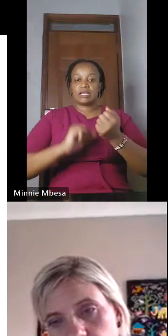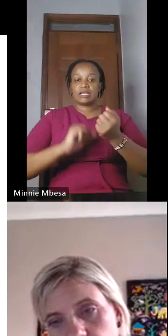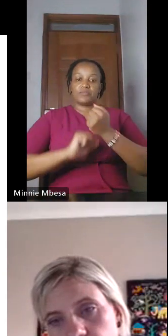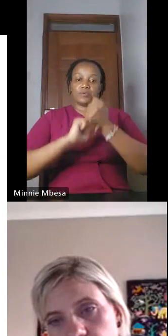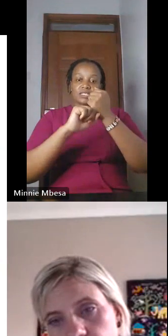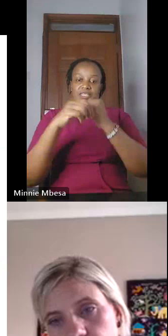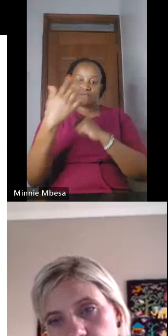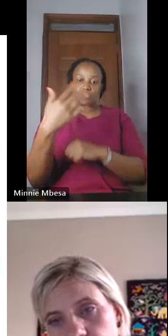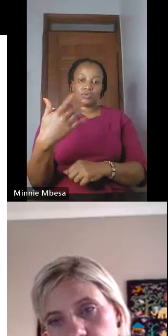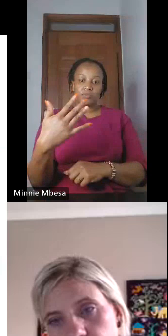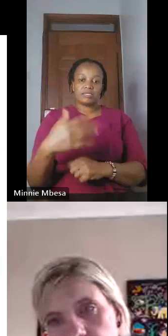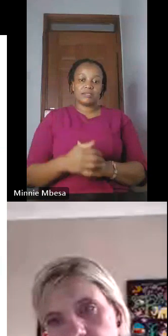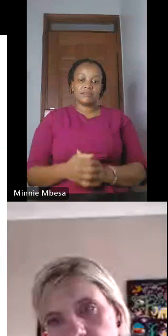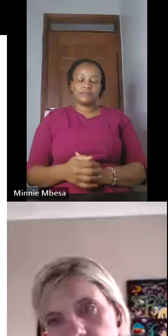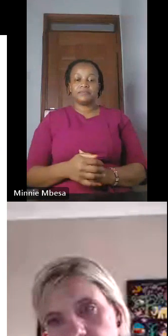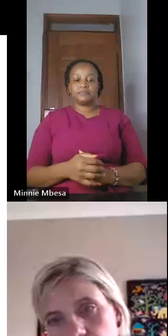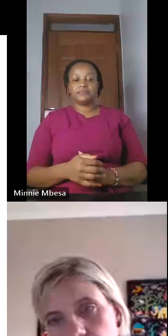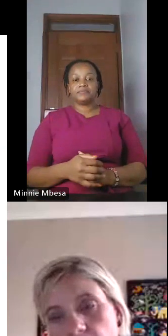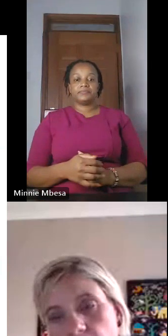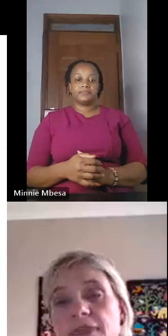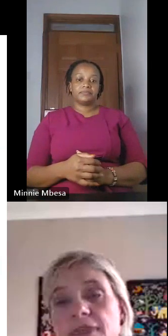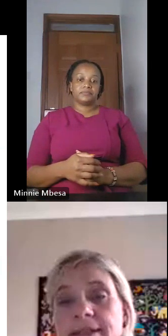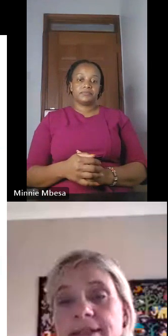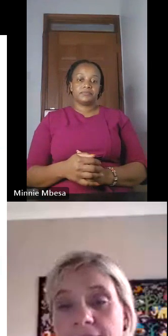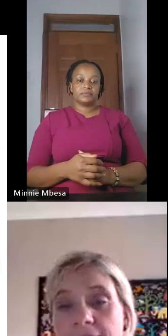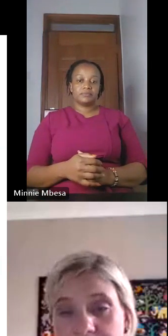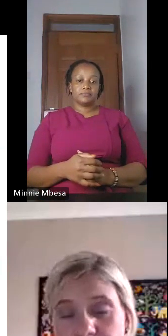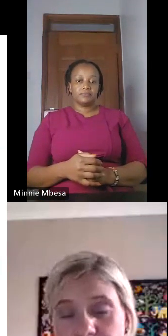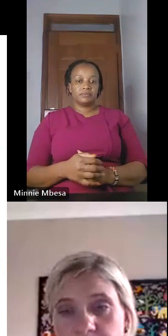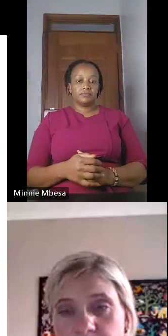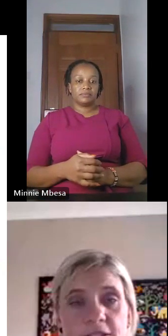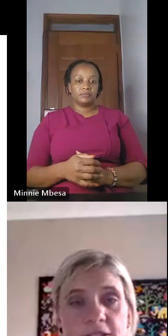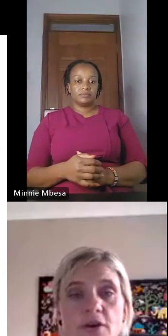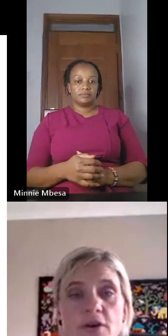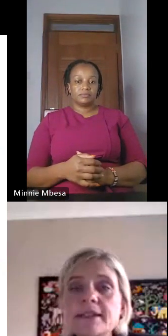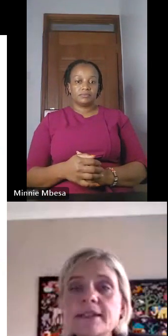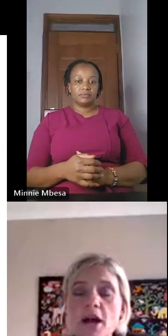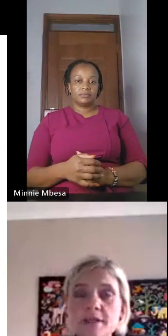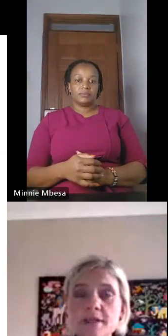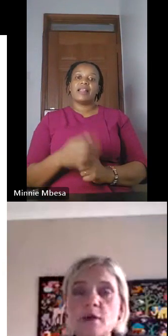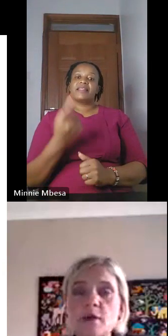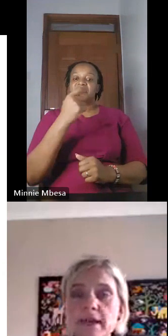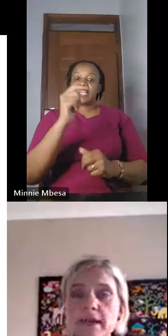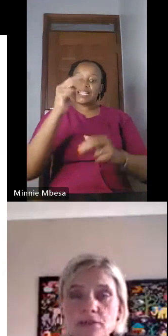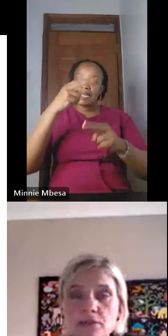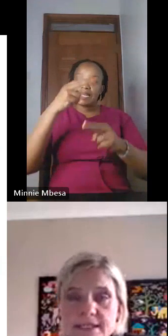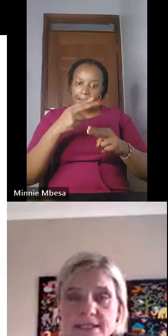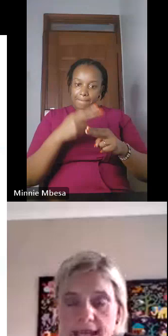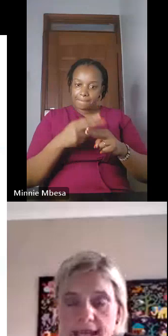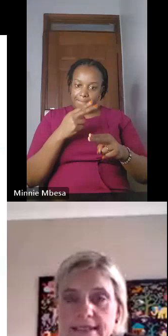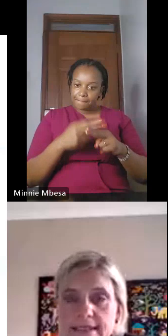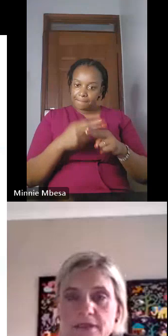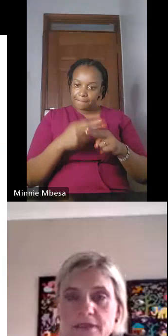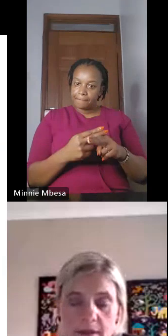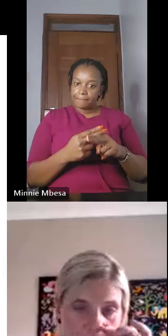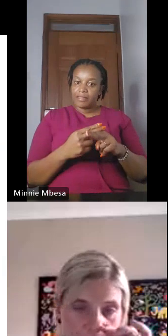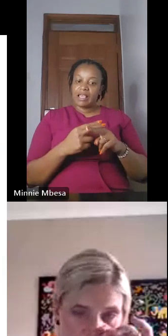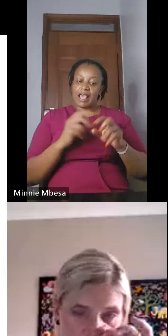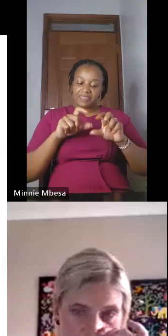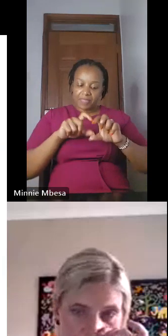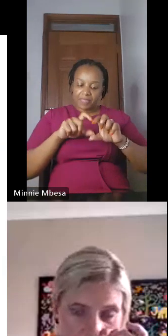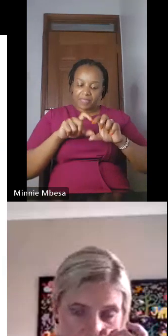Okay, okay, it shouldn't be typed. Their name. So at the bottom where you sign